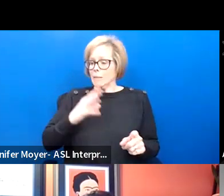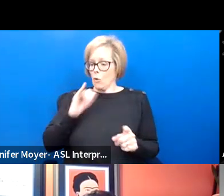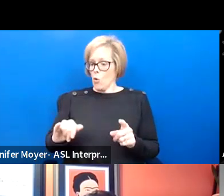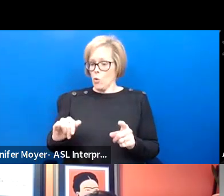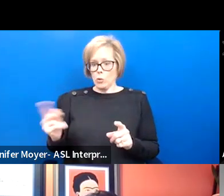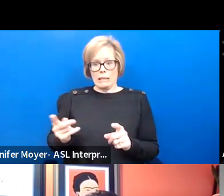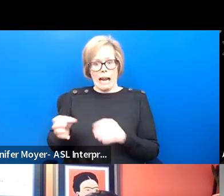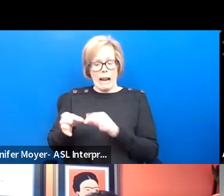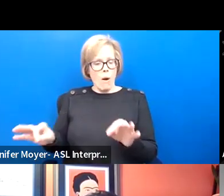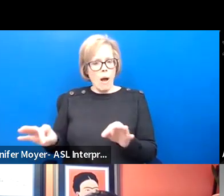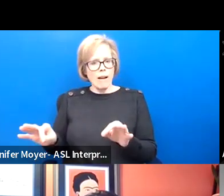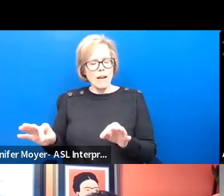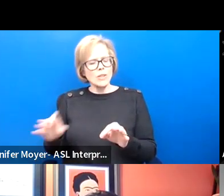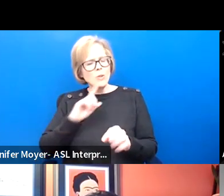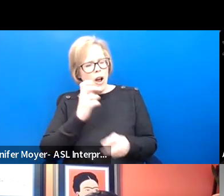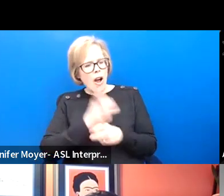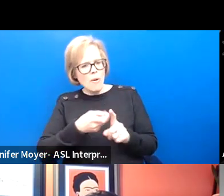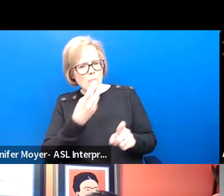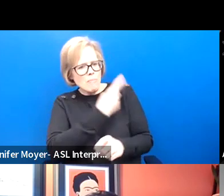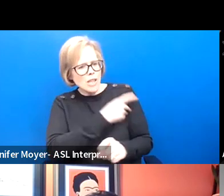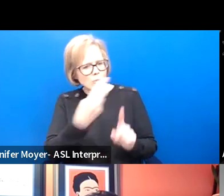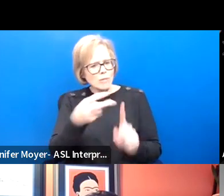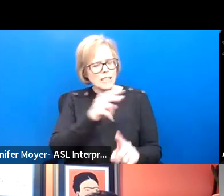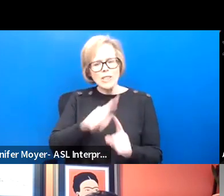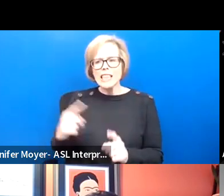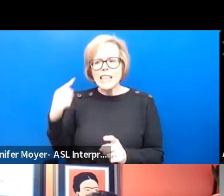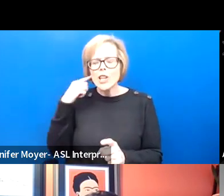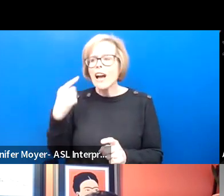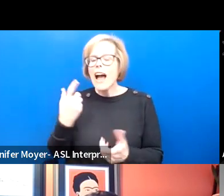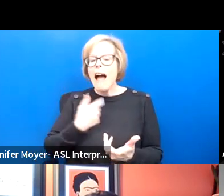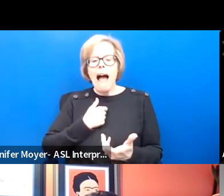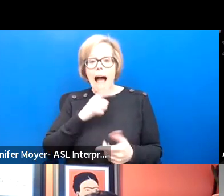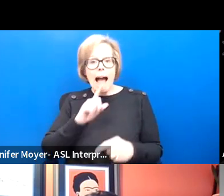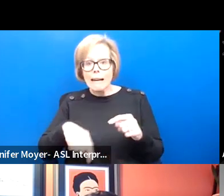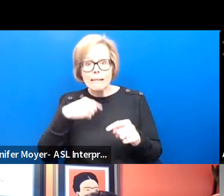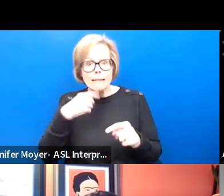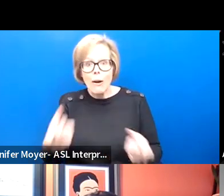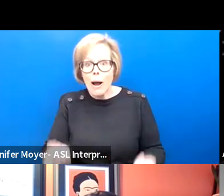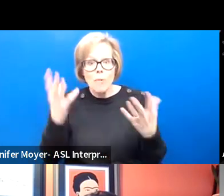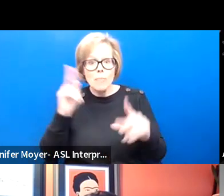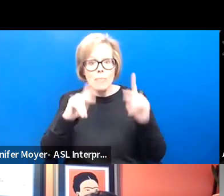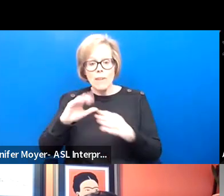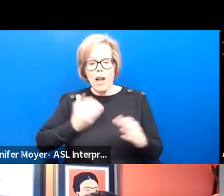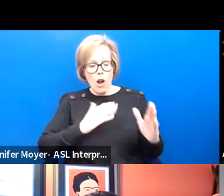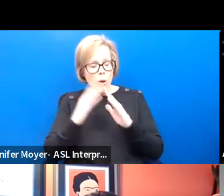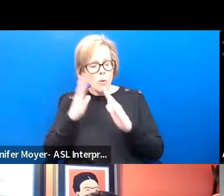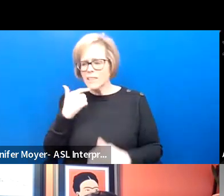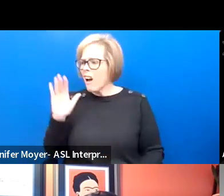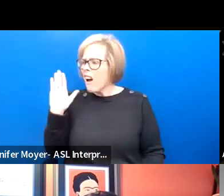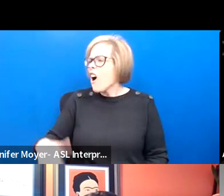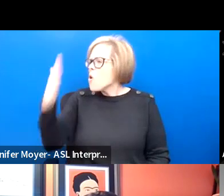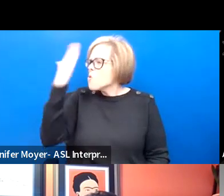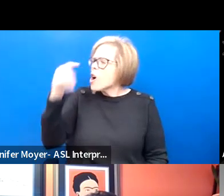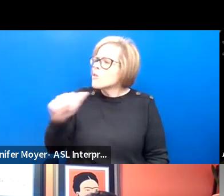it's very hard from the patient perspective as well to hear. I cannot tell you how many people in our community will say, like, why won't you